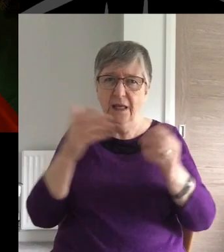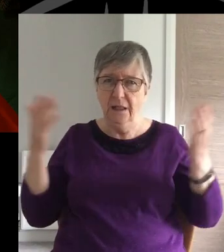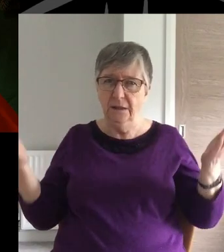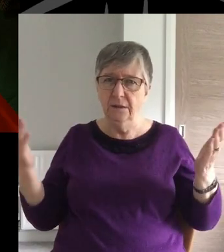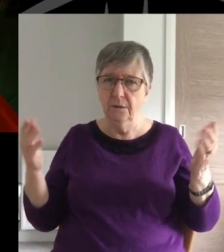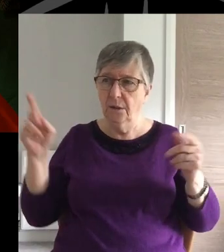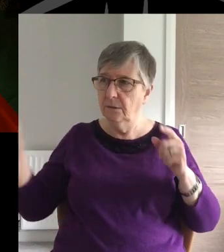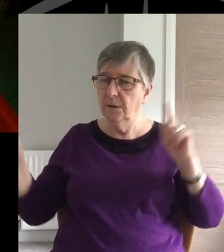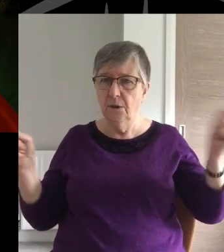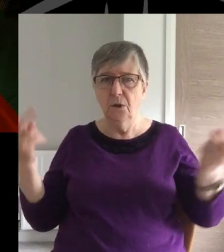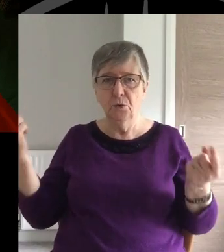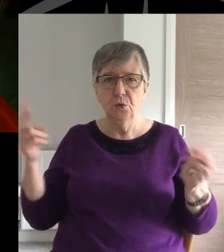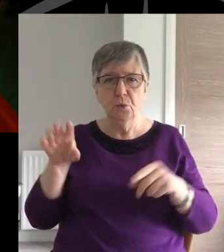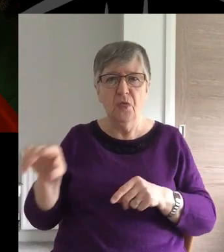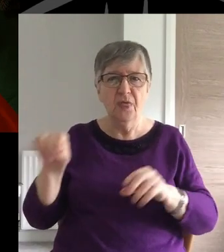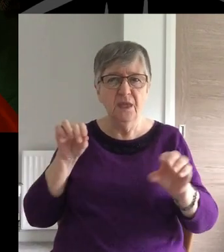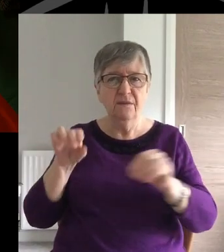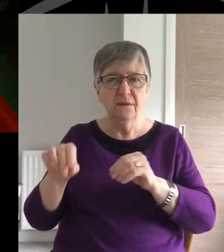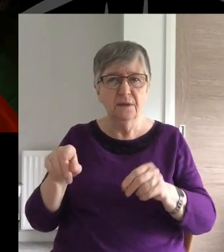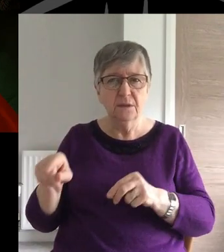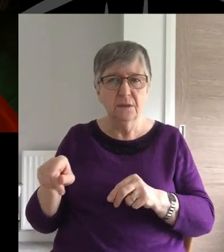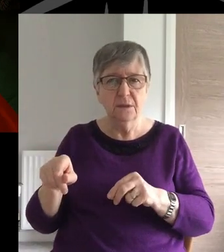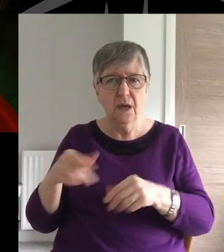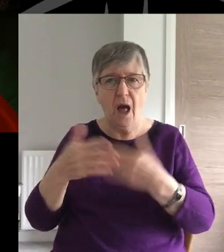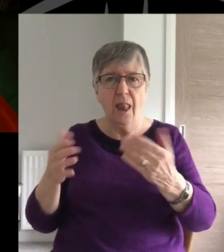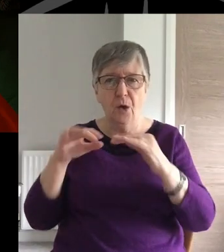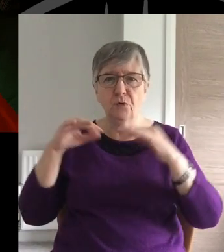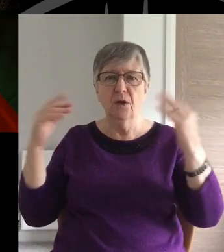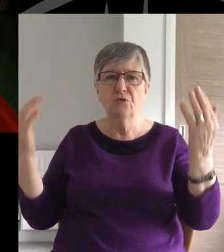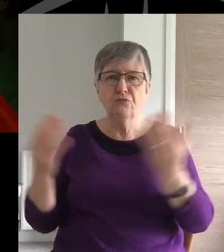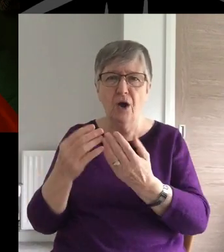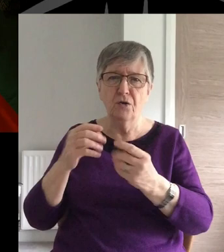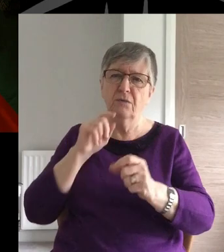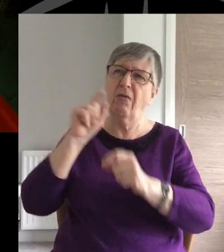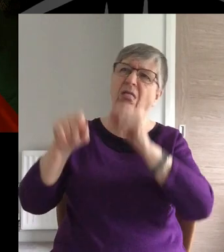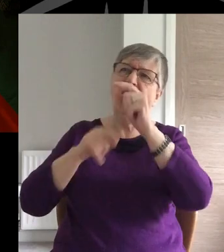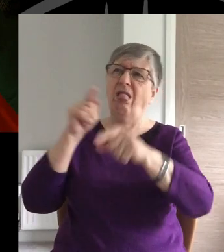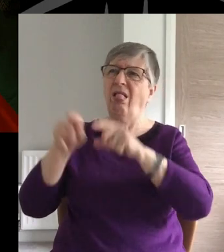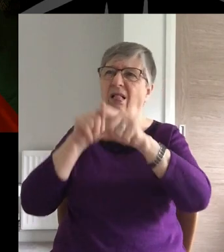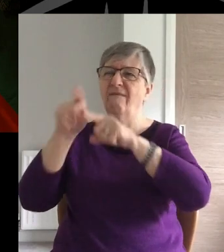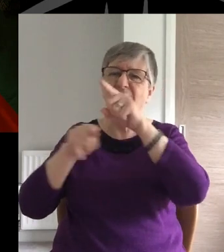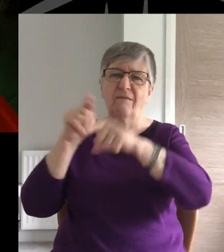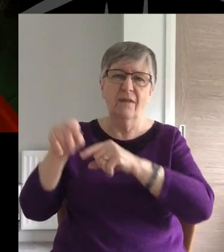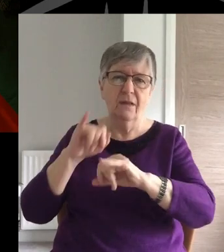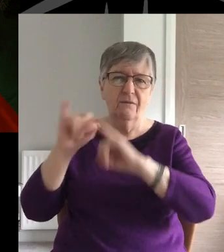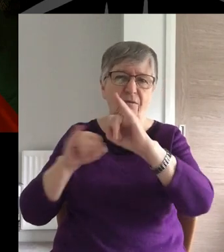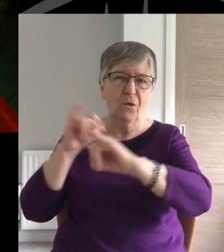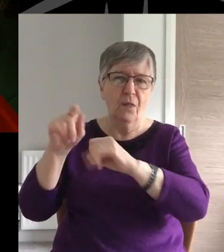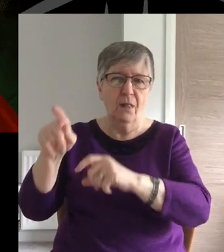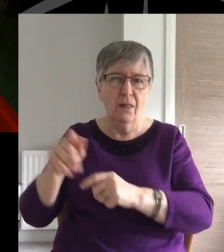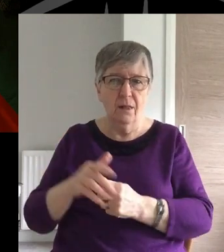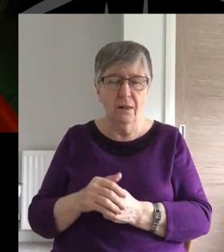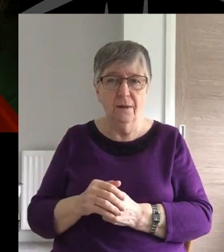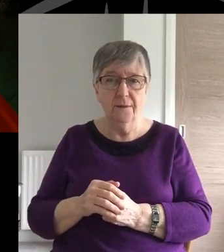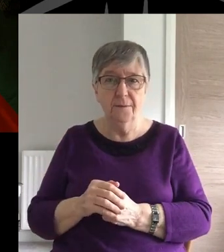nailed between two criminals. He allowed the crowd to walk by and join in the taunting and the mickey-taking.